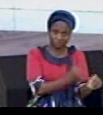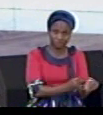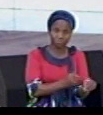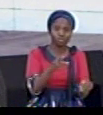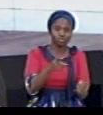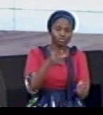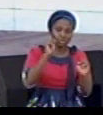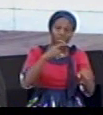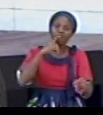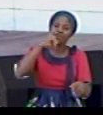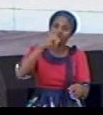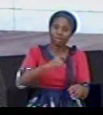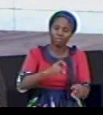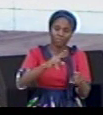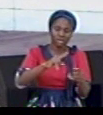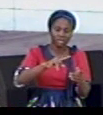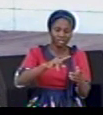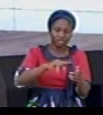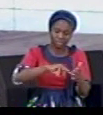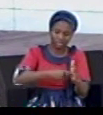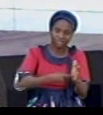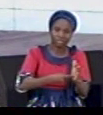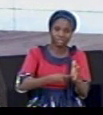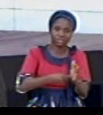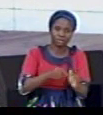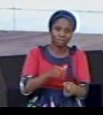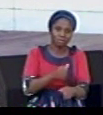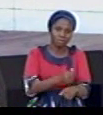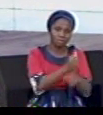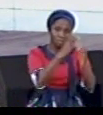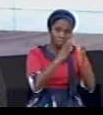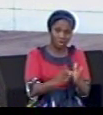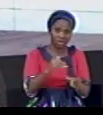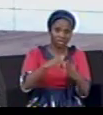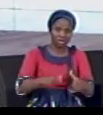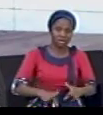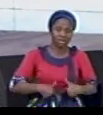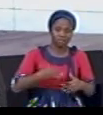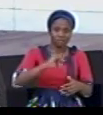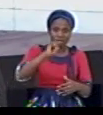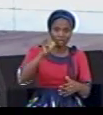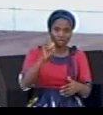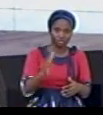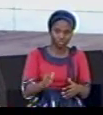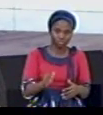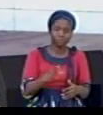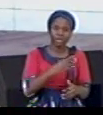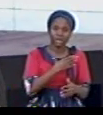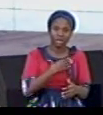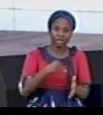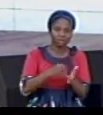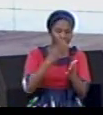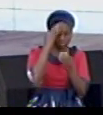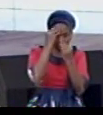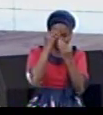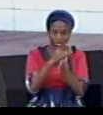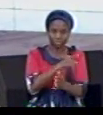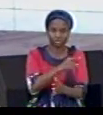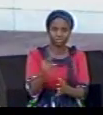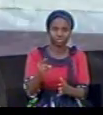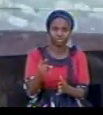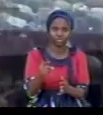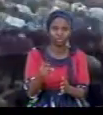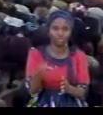Job, and it will vanish away. You will have what you say. They didn't have